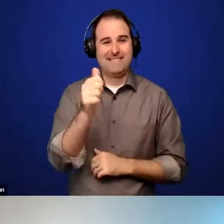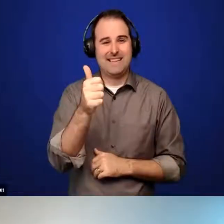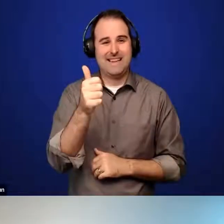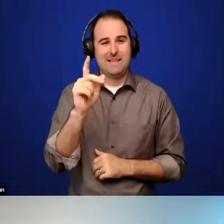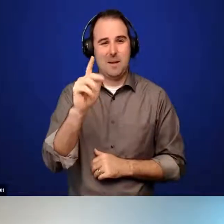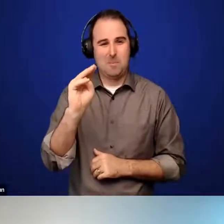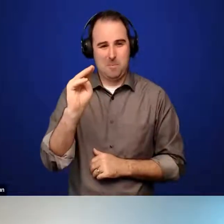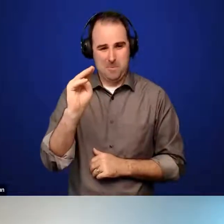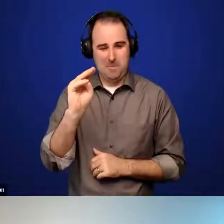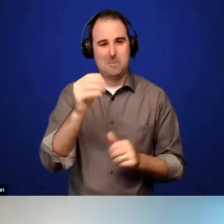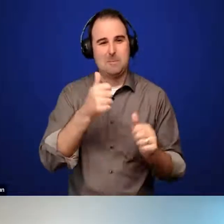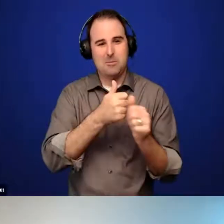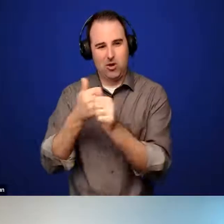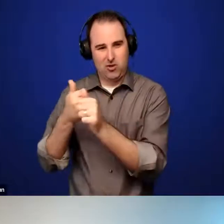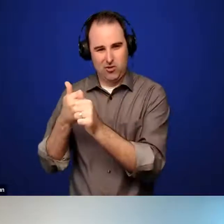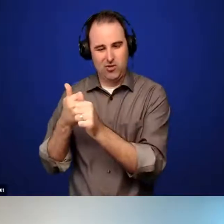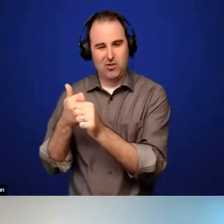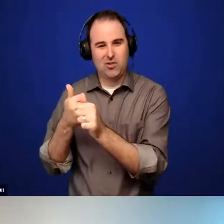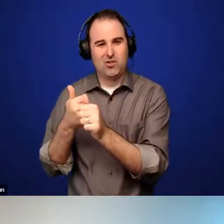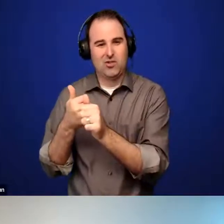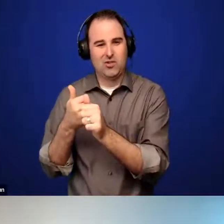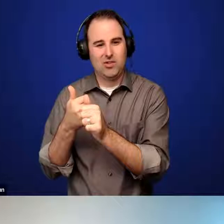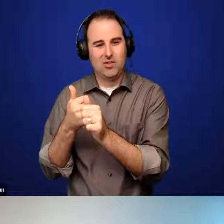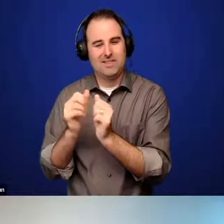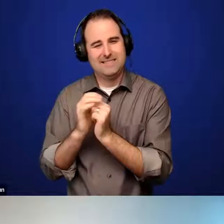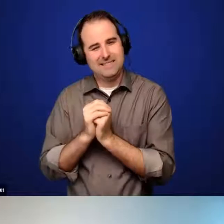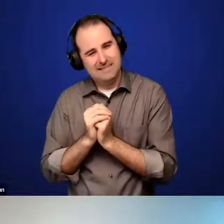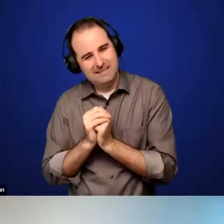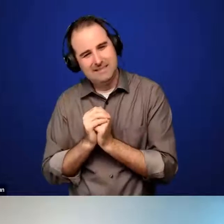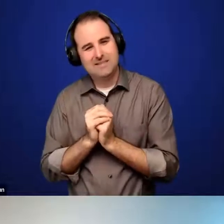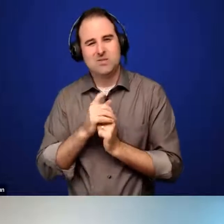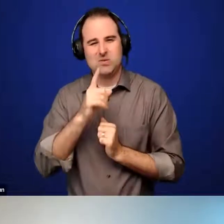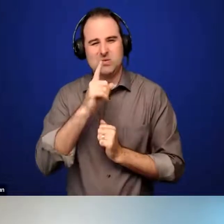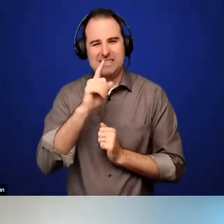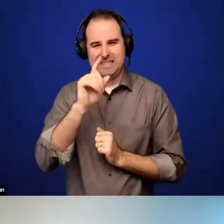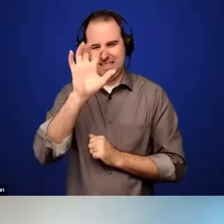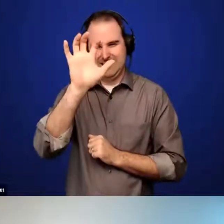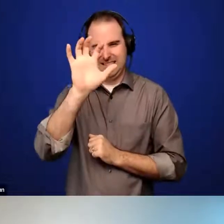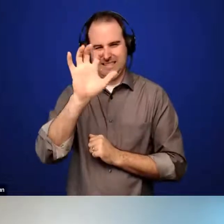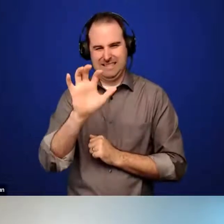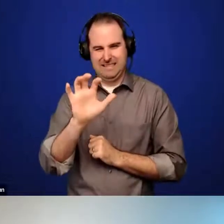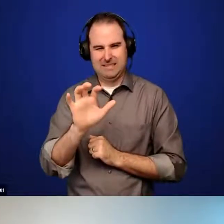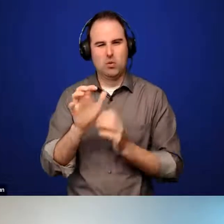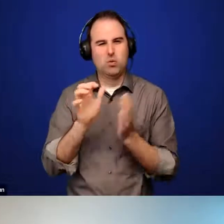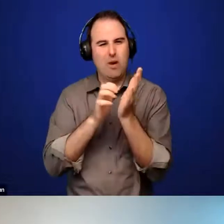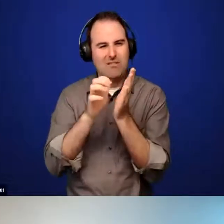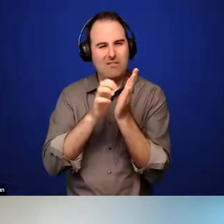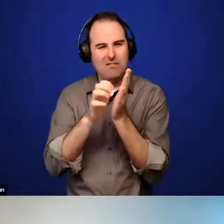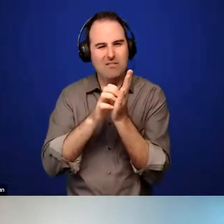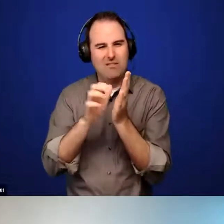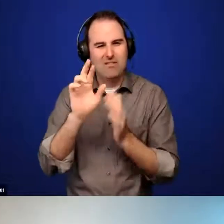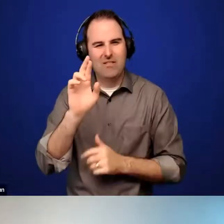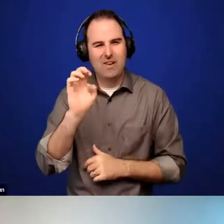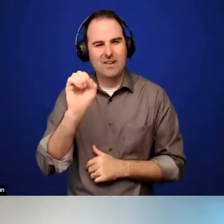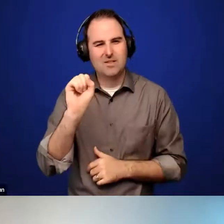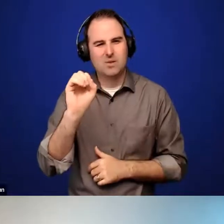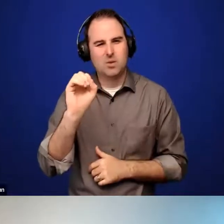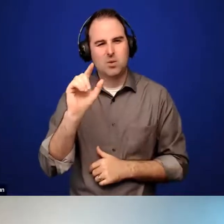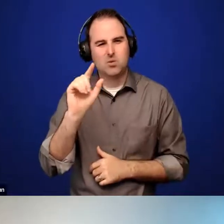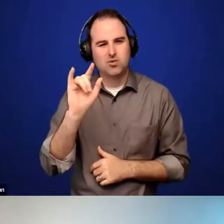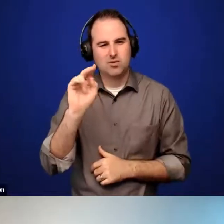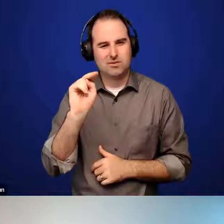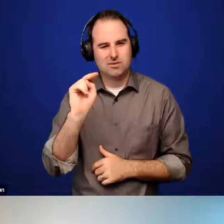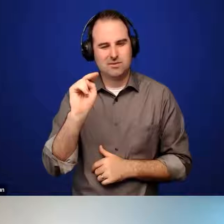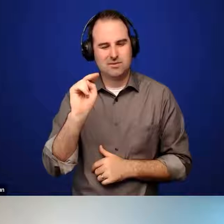So it's quite a coarse resolution. And so going forward, this is a very crucial question for us to